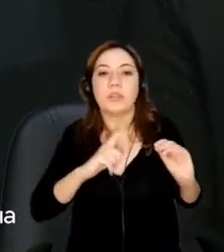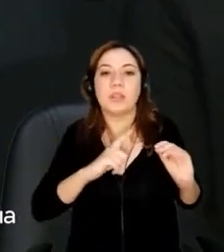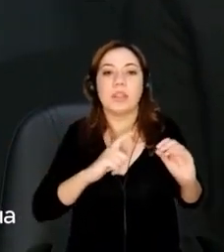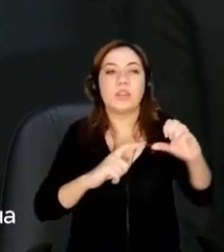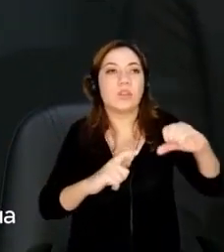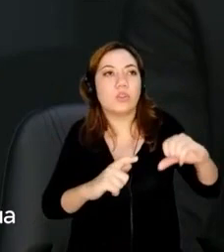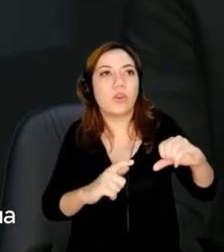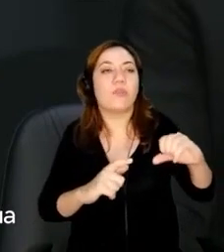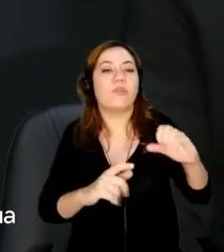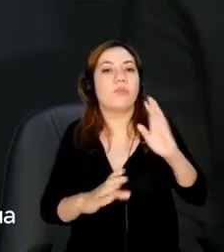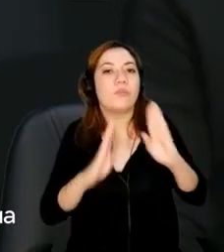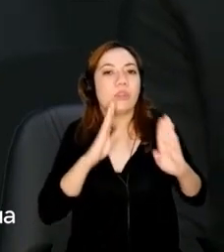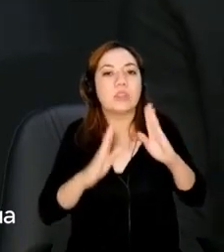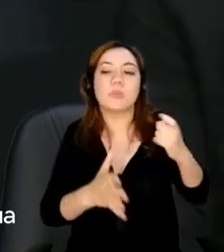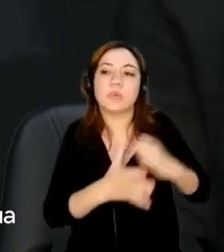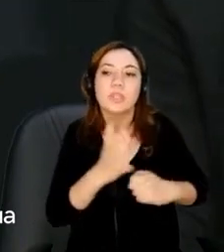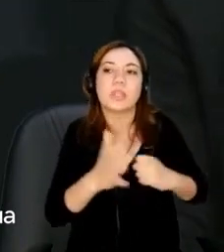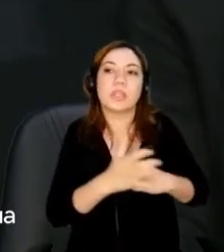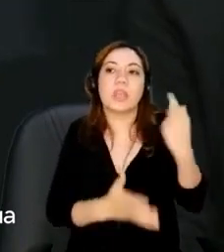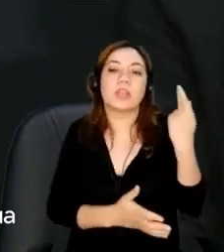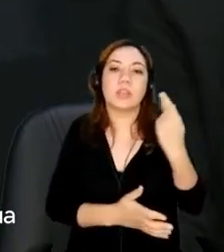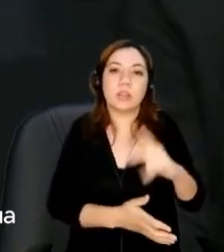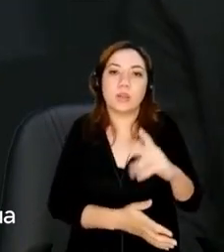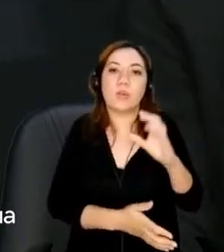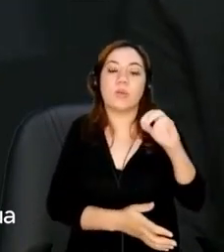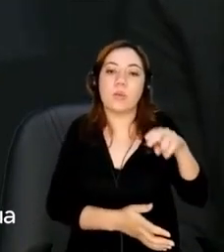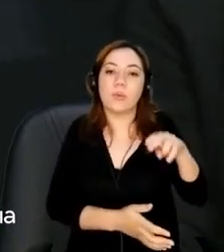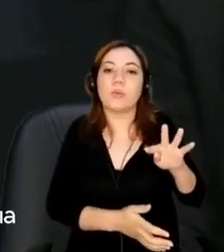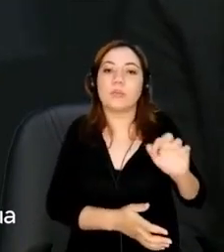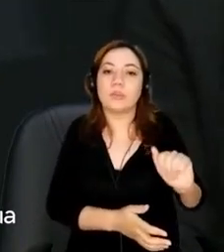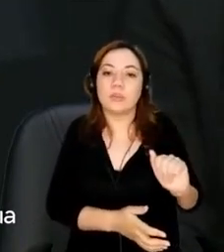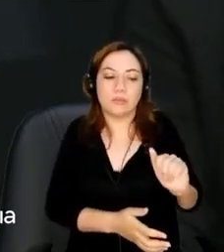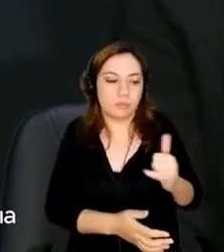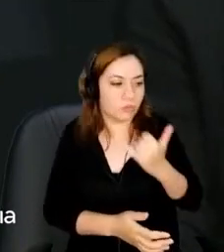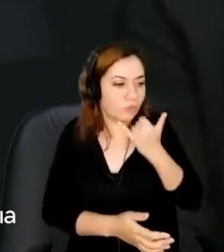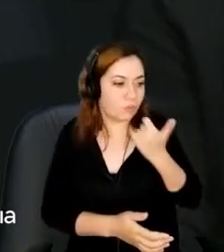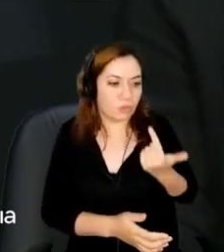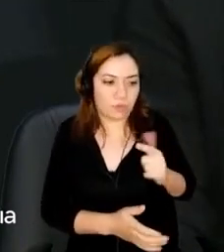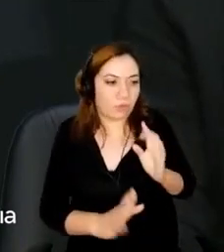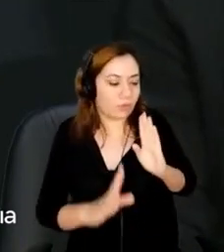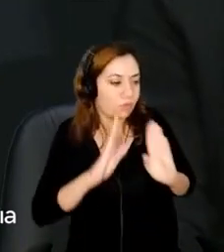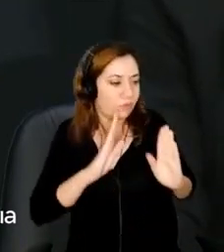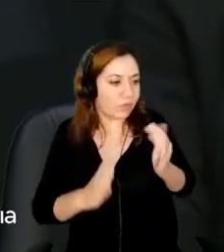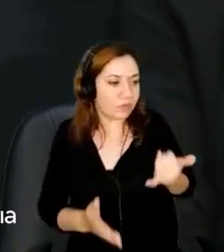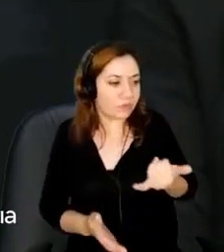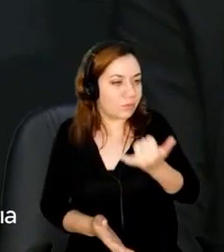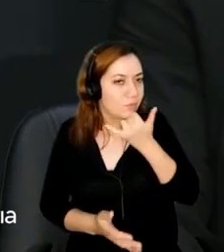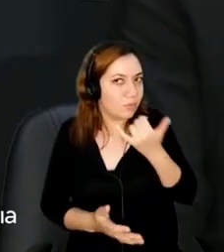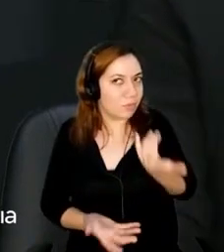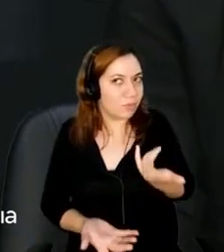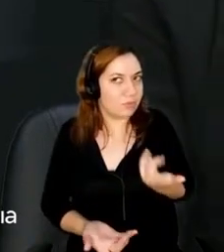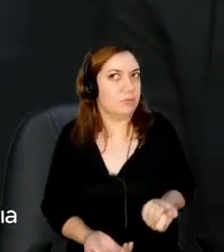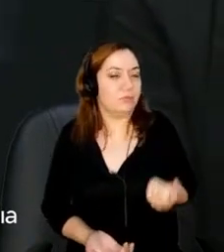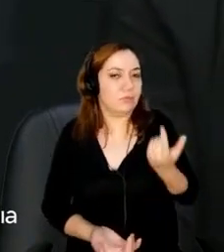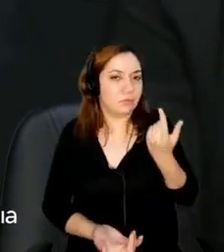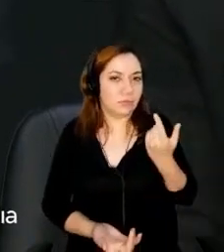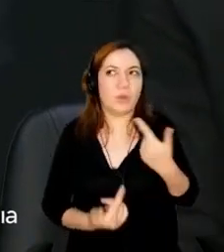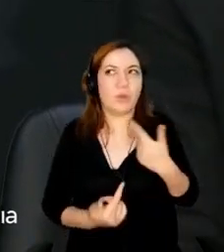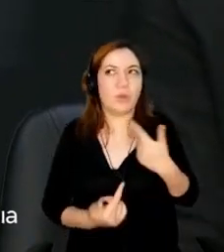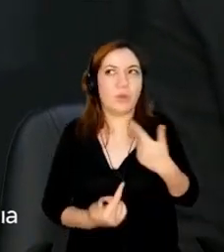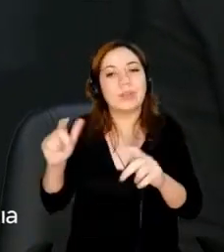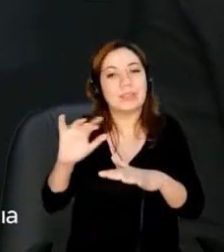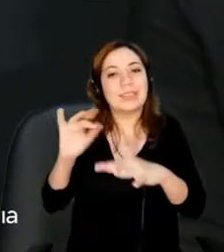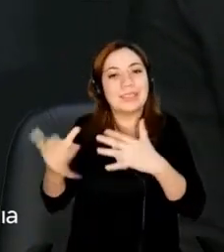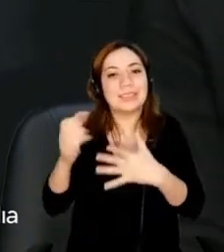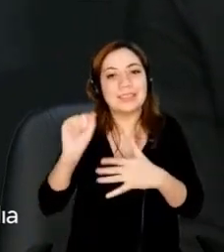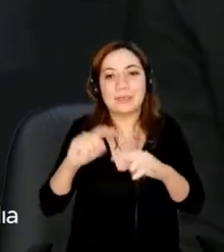account. I'm not on Facebook. Sorry, I'm not. I don't really do Facebook. Some other stuff, but not Facebook. I knew that wasn't me,